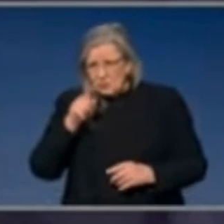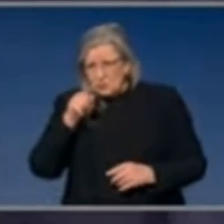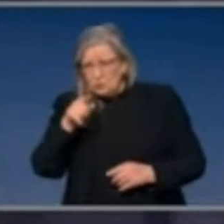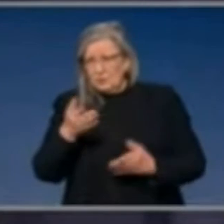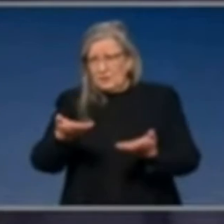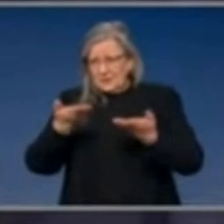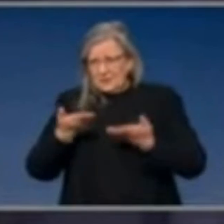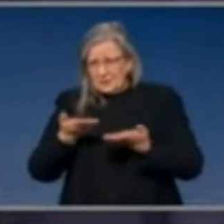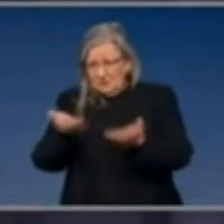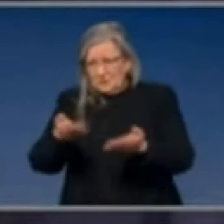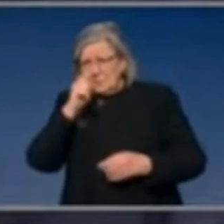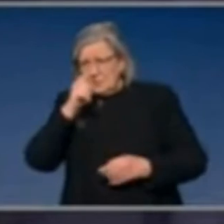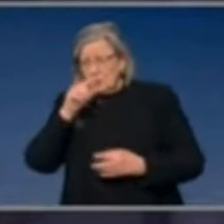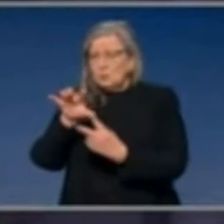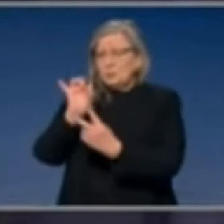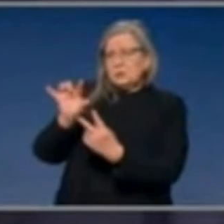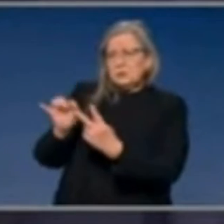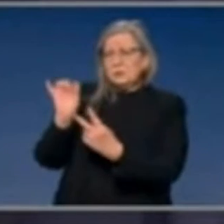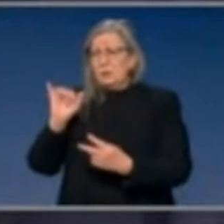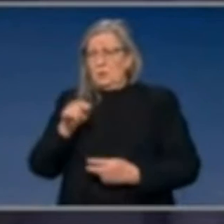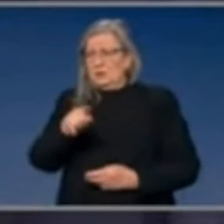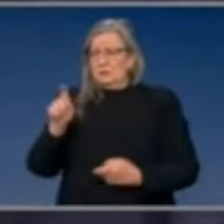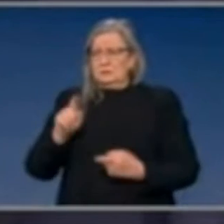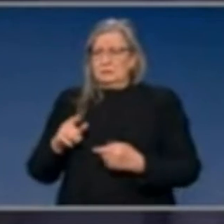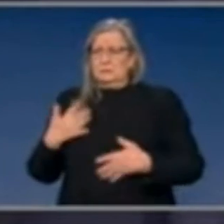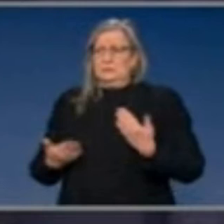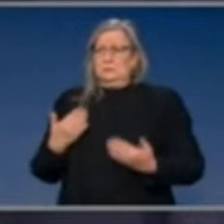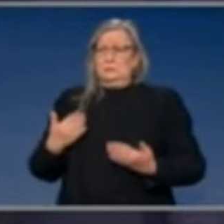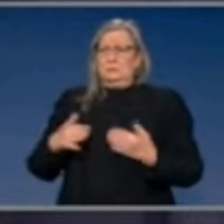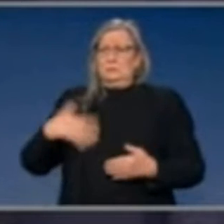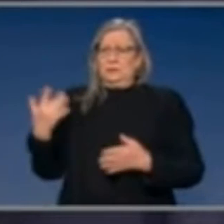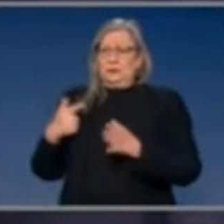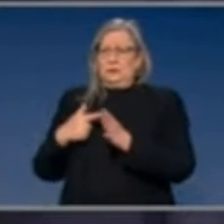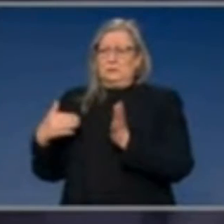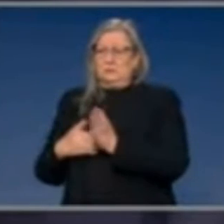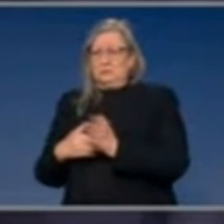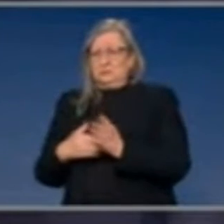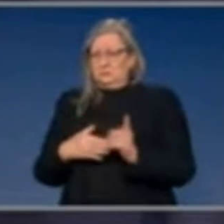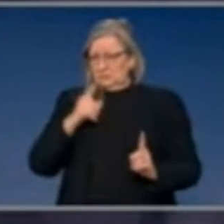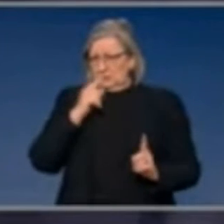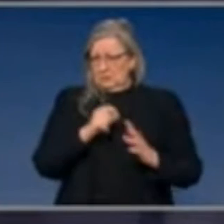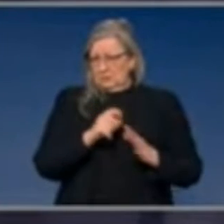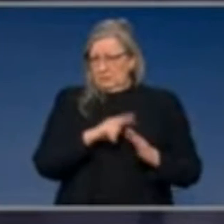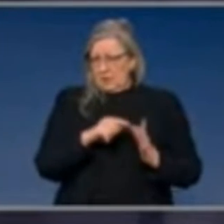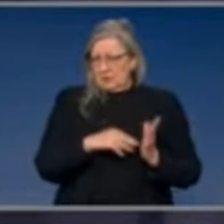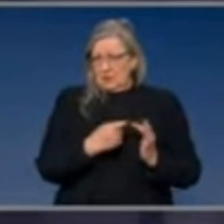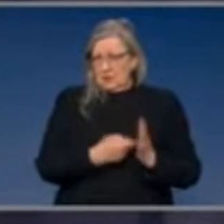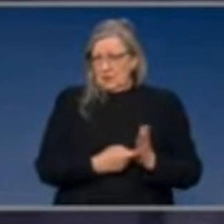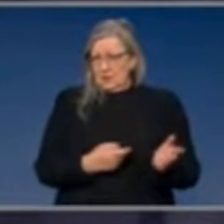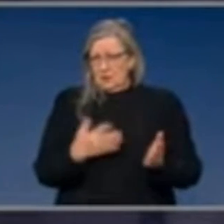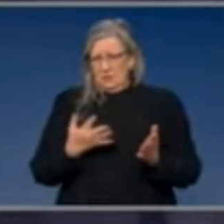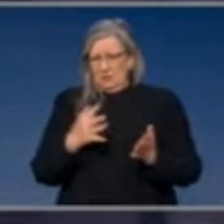some AstraZeneca hesitant older people can get Pfizer before a 12 to 15-year-old? Sure. So two